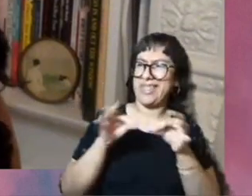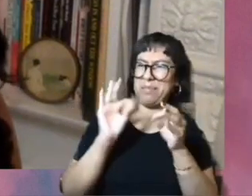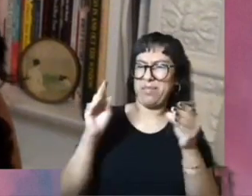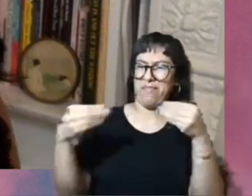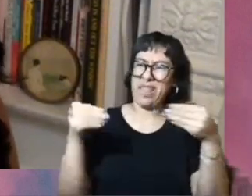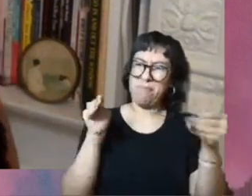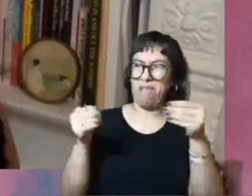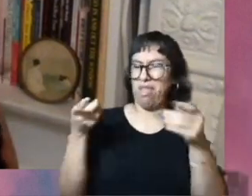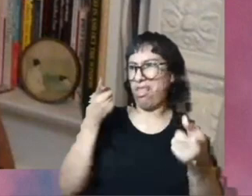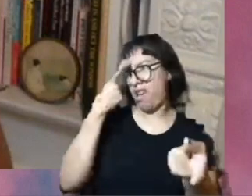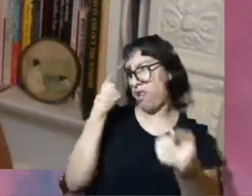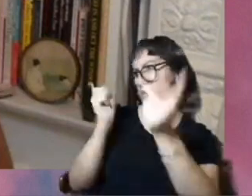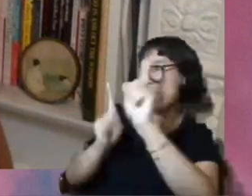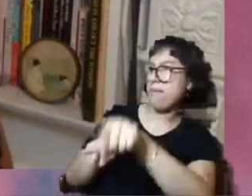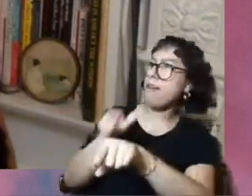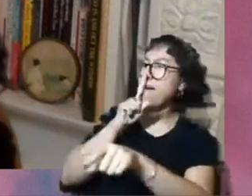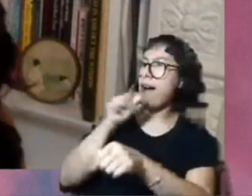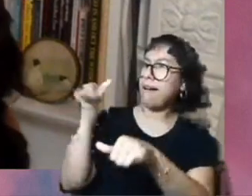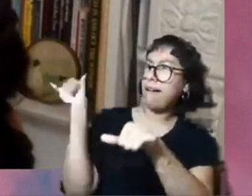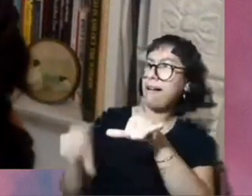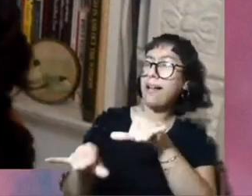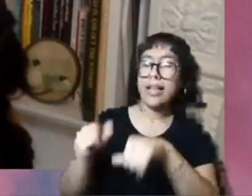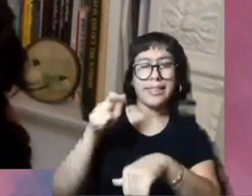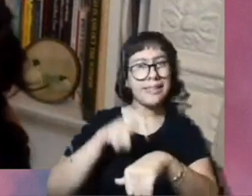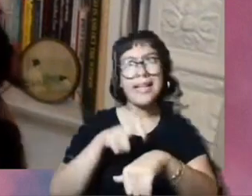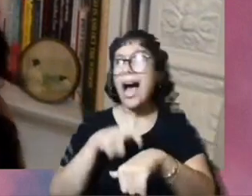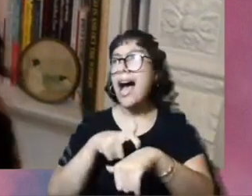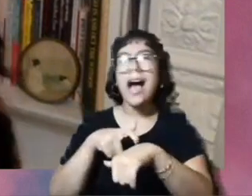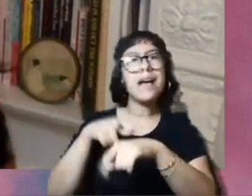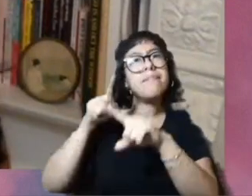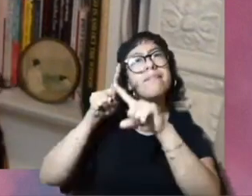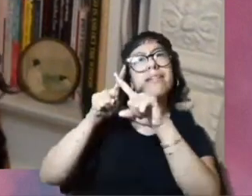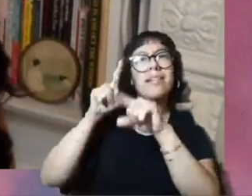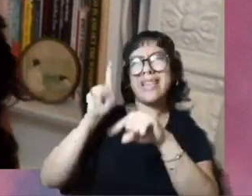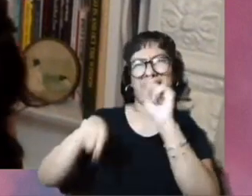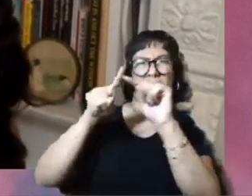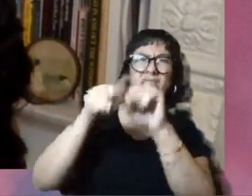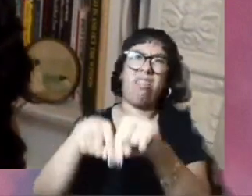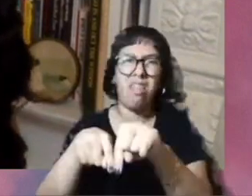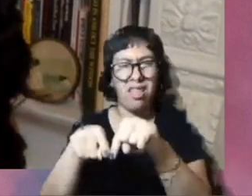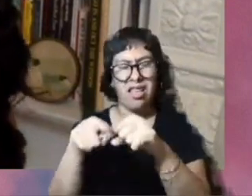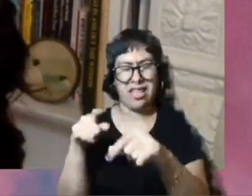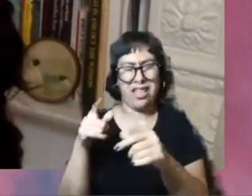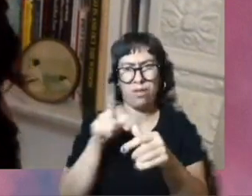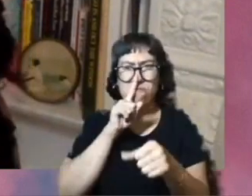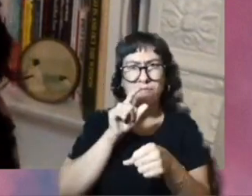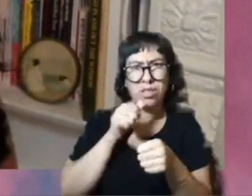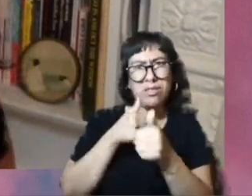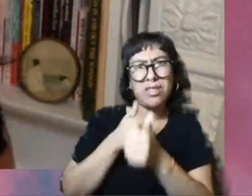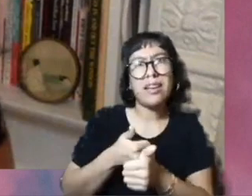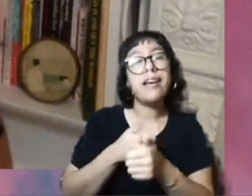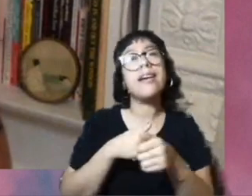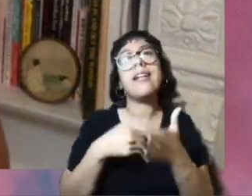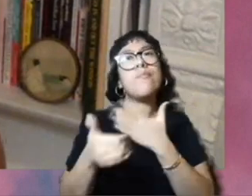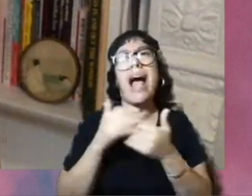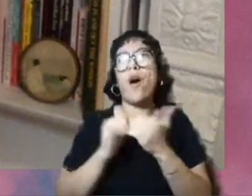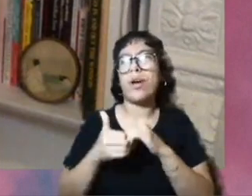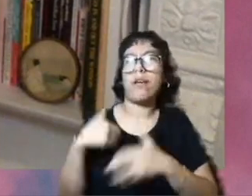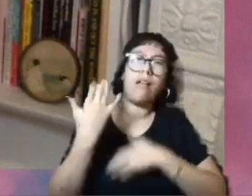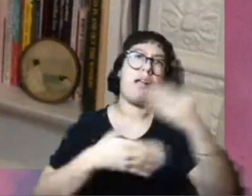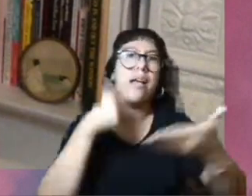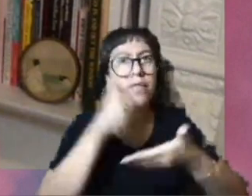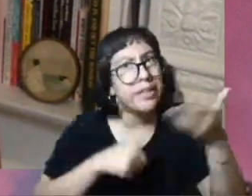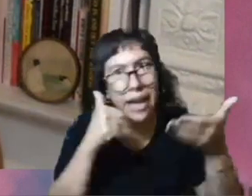agreements. Time cannot be relied on. Neither can the way we move through it, or